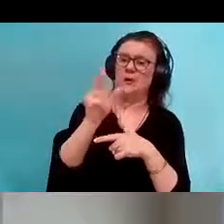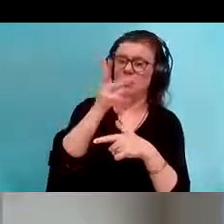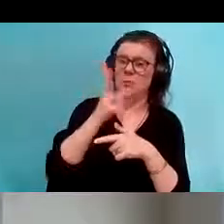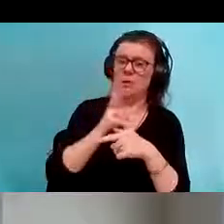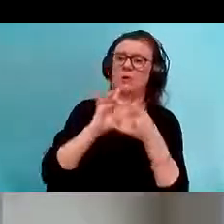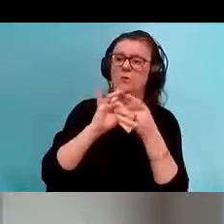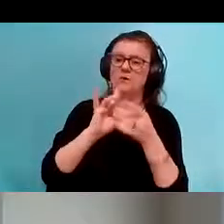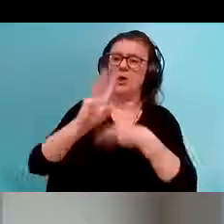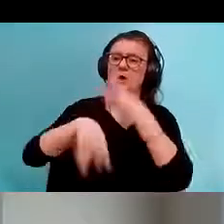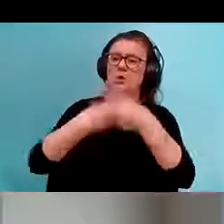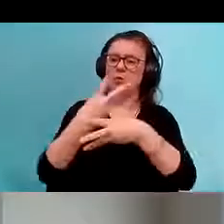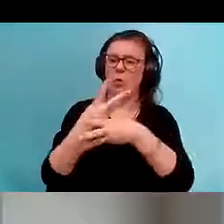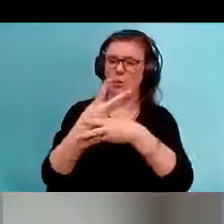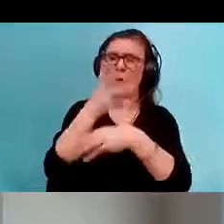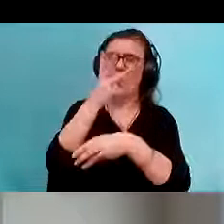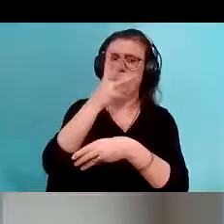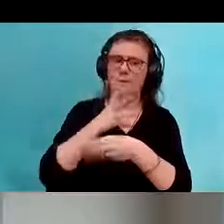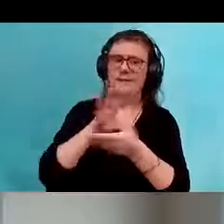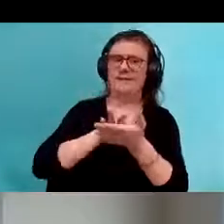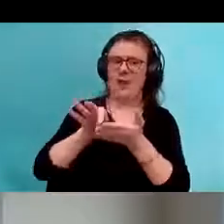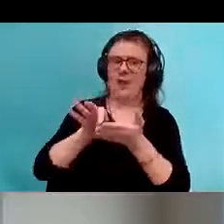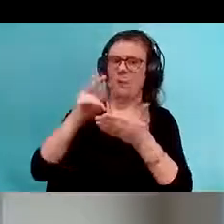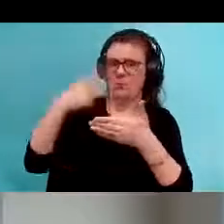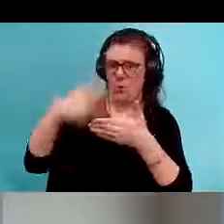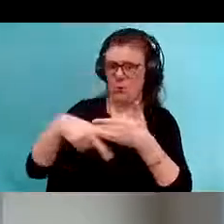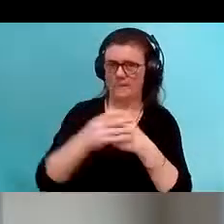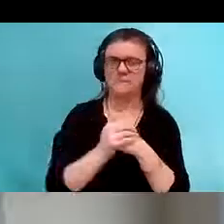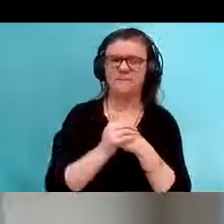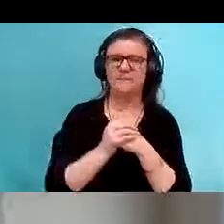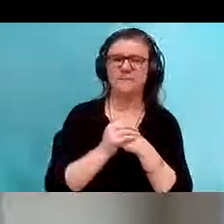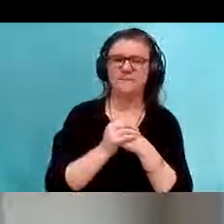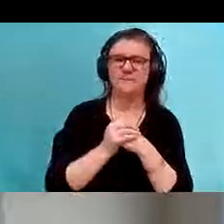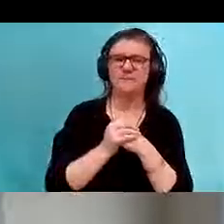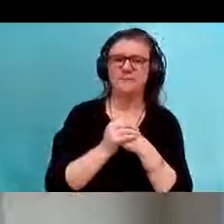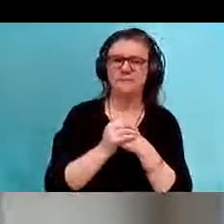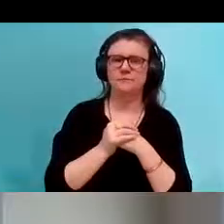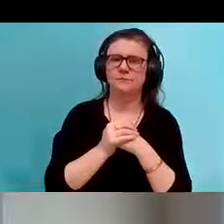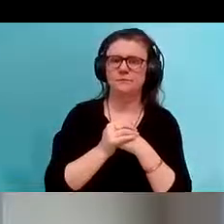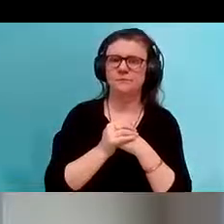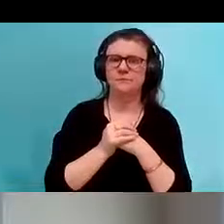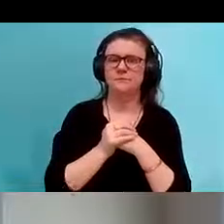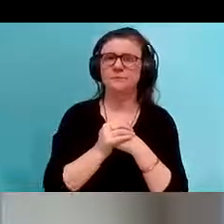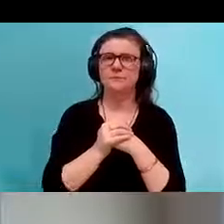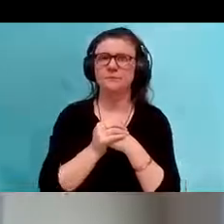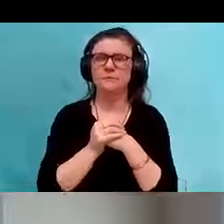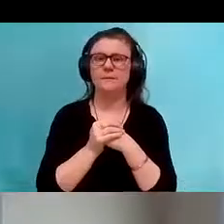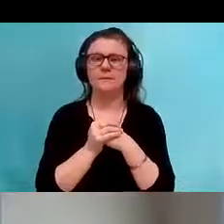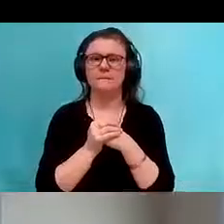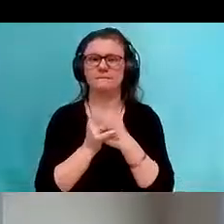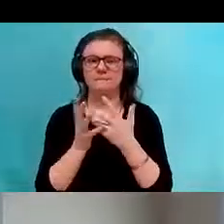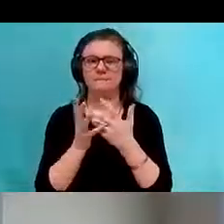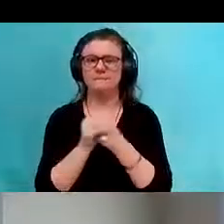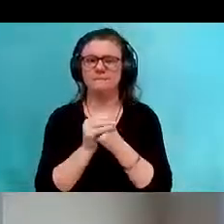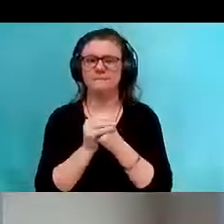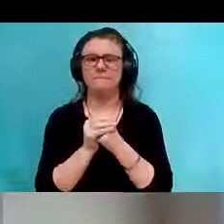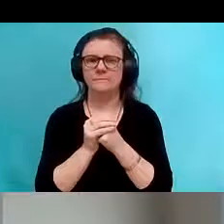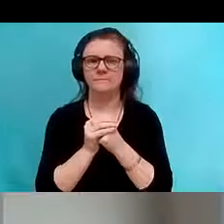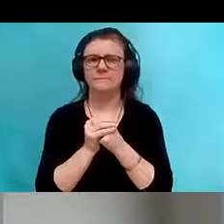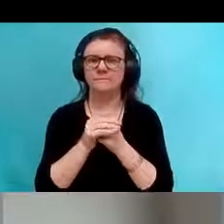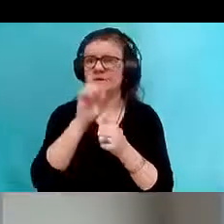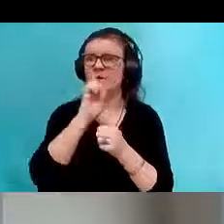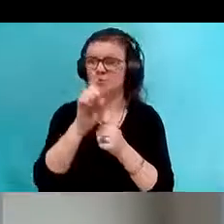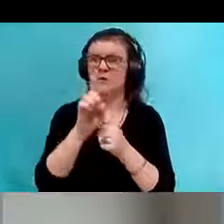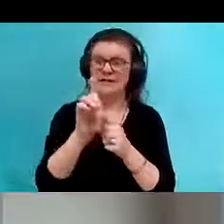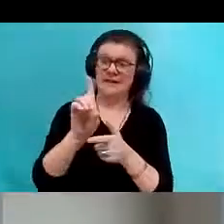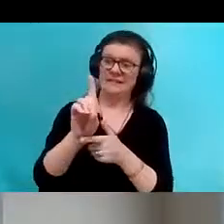Women Count program, and really how we've tried to collect inclusive data as part